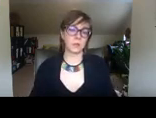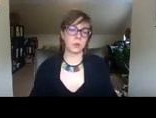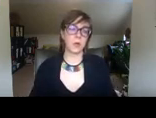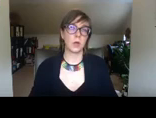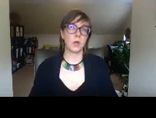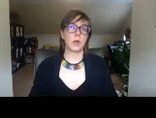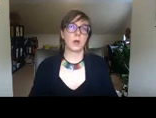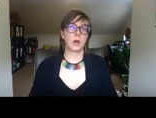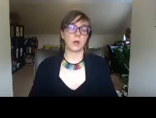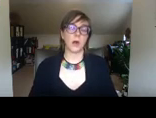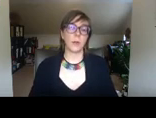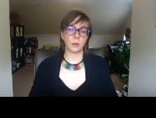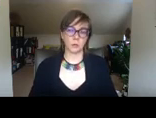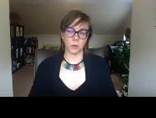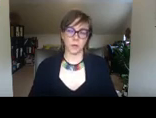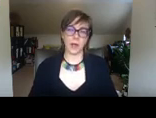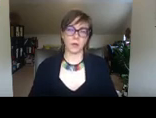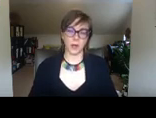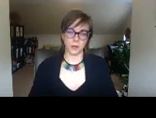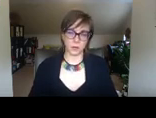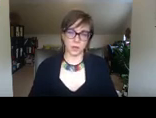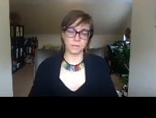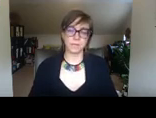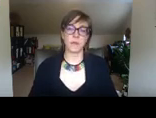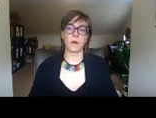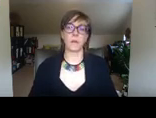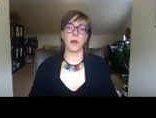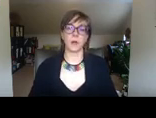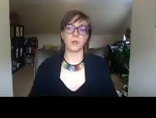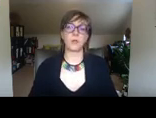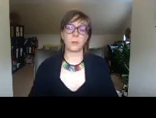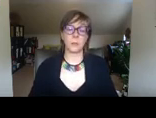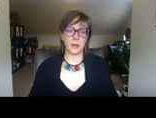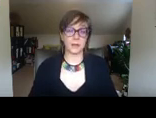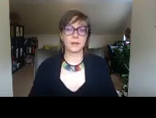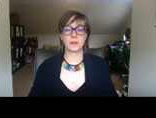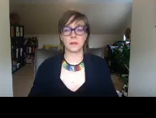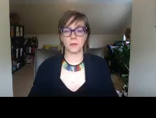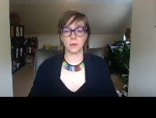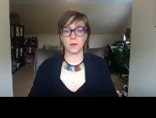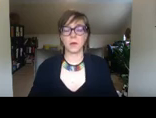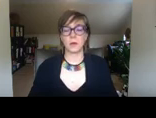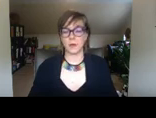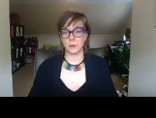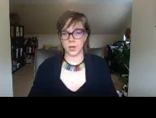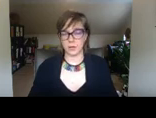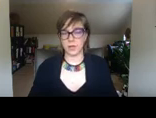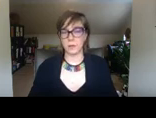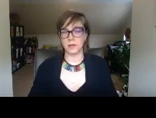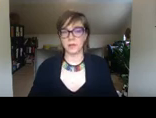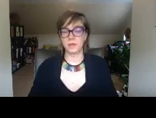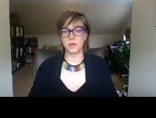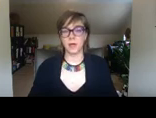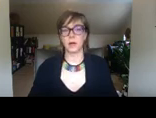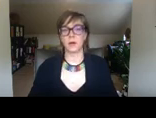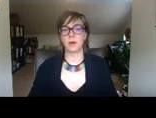trying to grapple with how to handle it, how to best deliver language access, how to